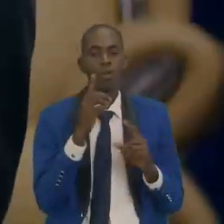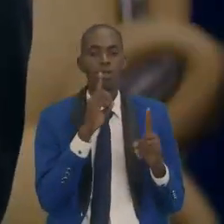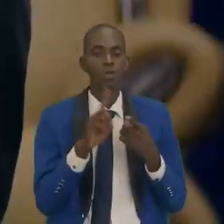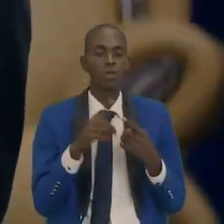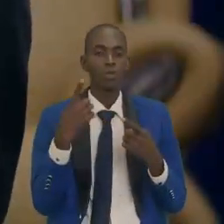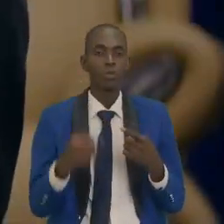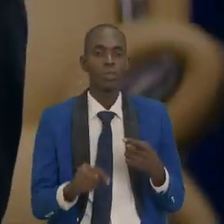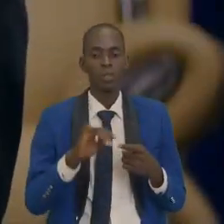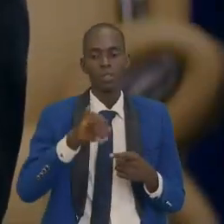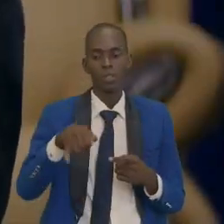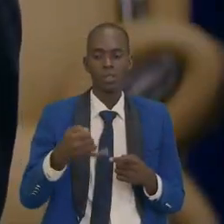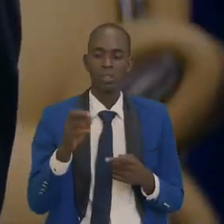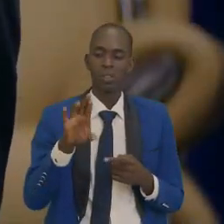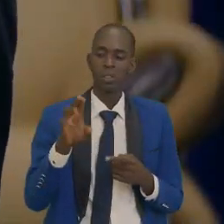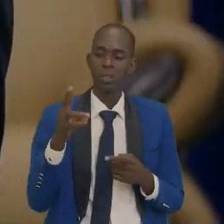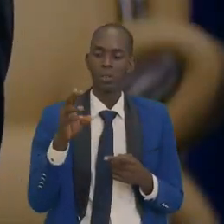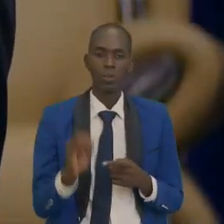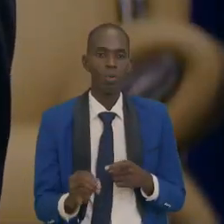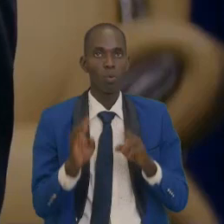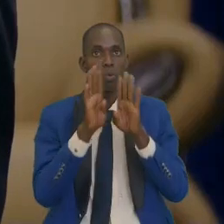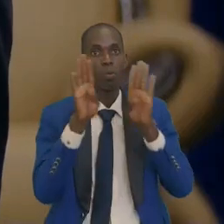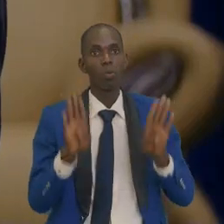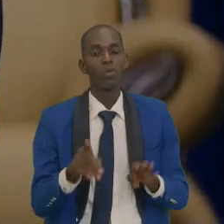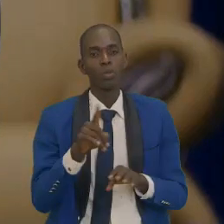you will calm down